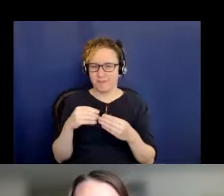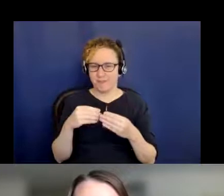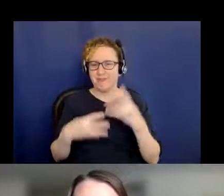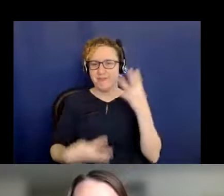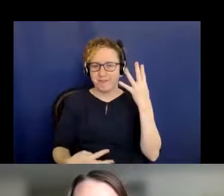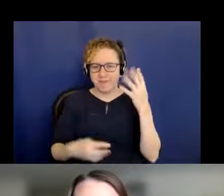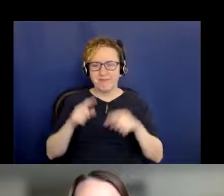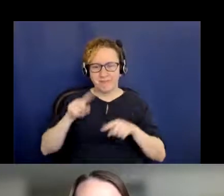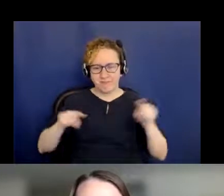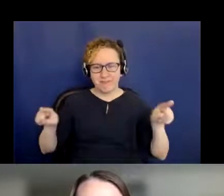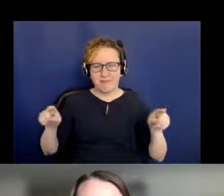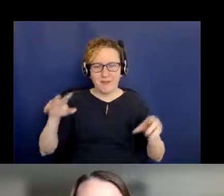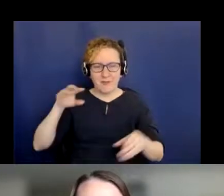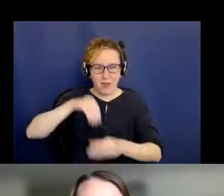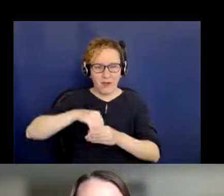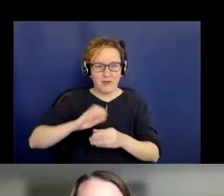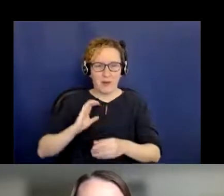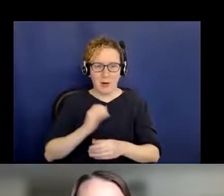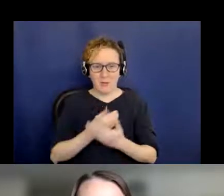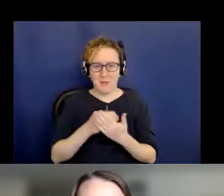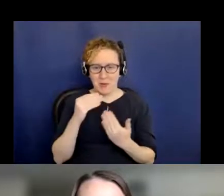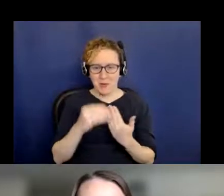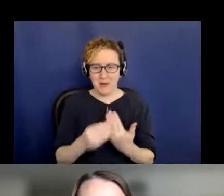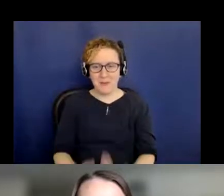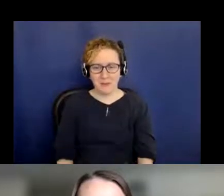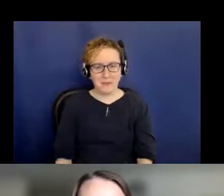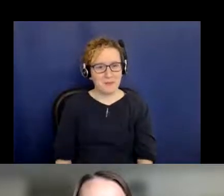Can you go to the next slide, please?